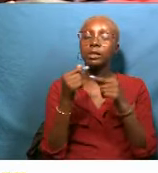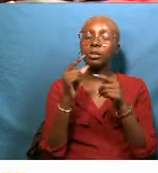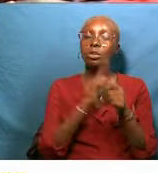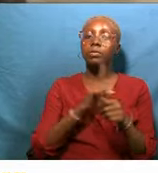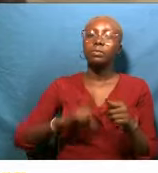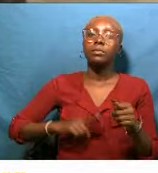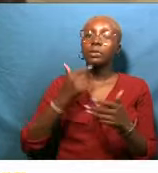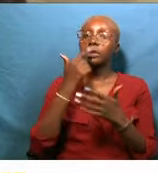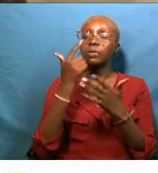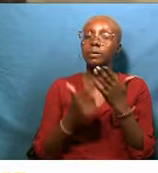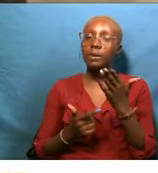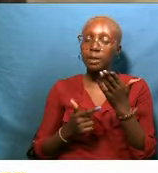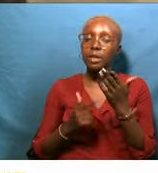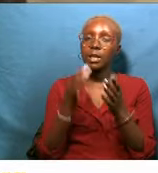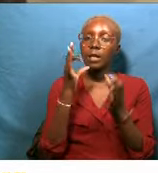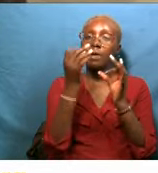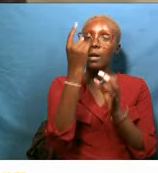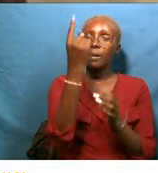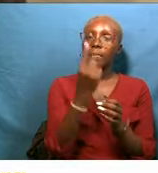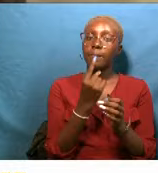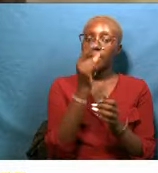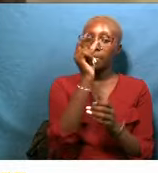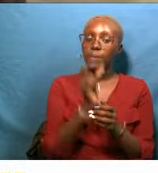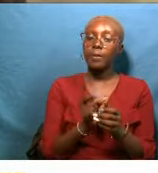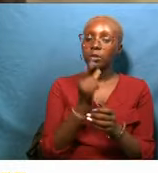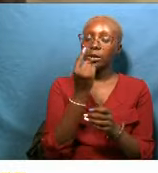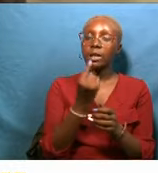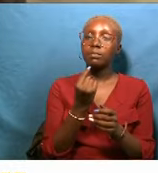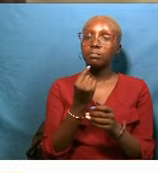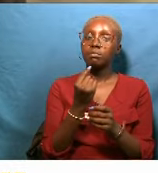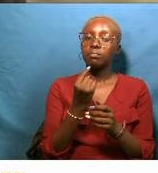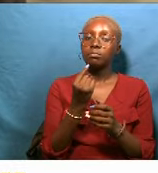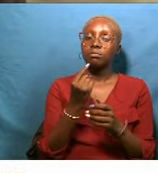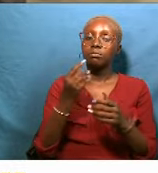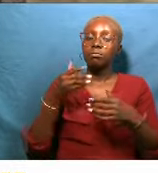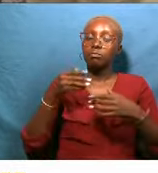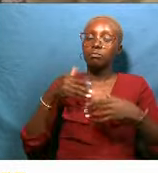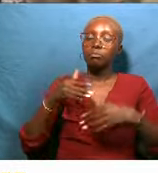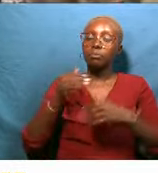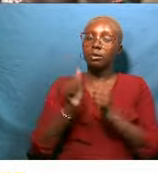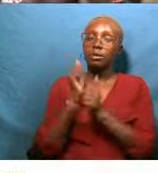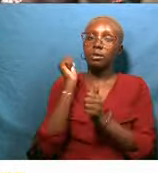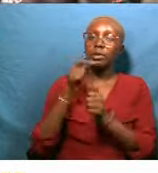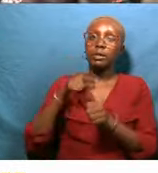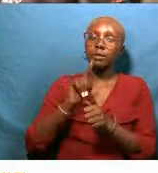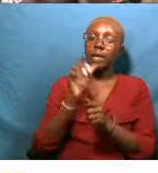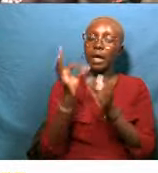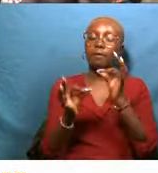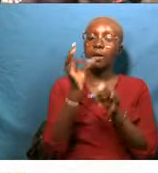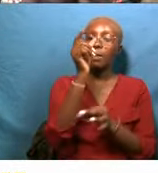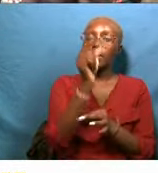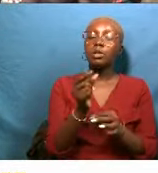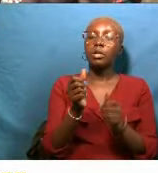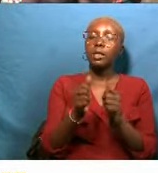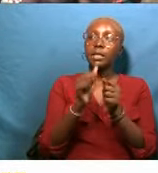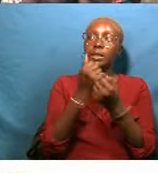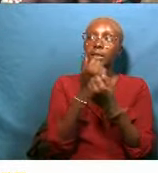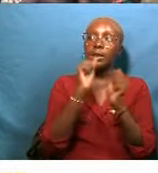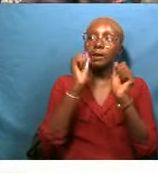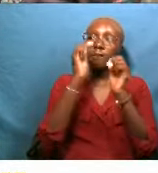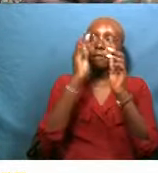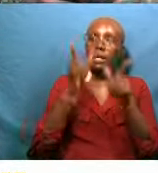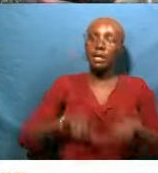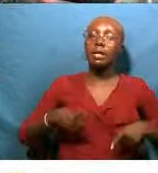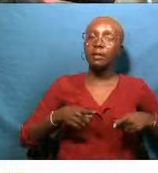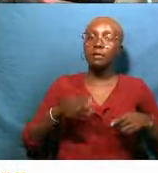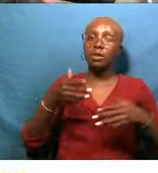after me, let him deny himself and take up the cross and follow me. For whoever would save his life will lose it, and whoever loses his life for my sake